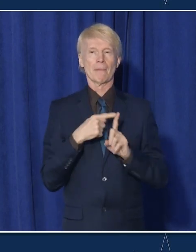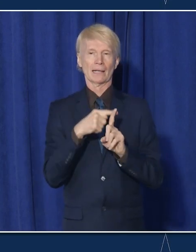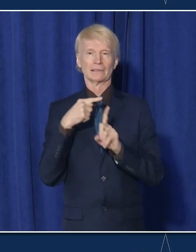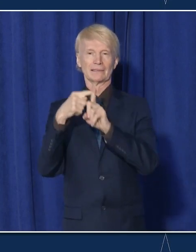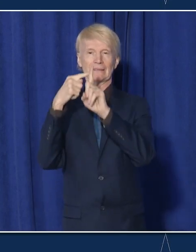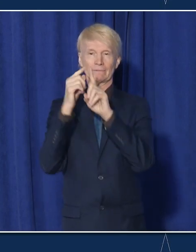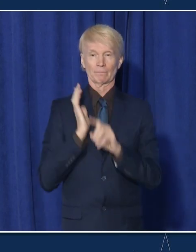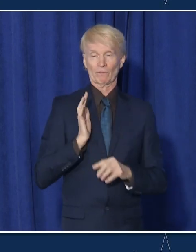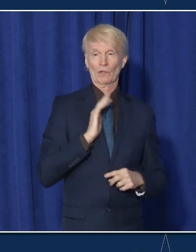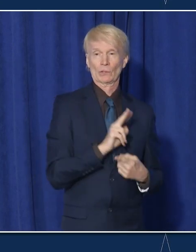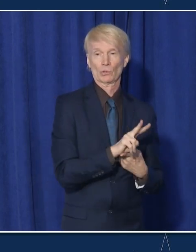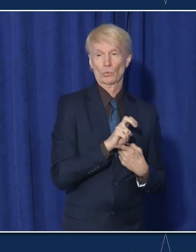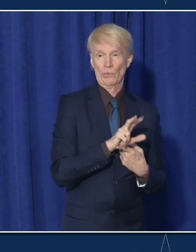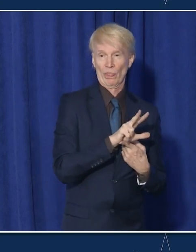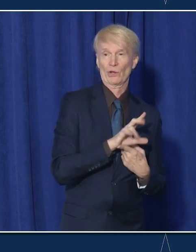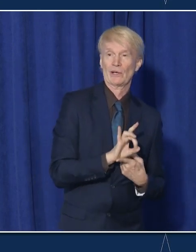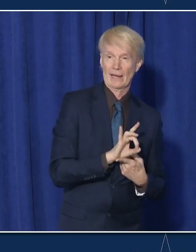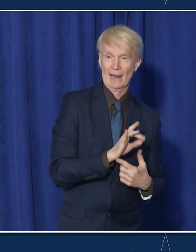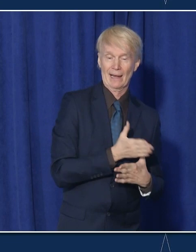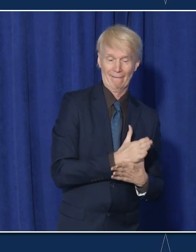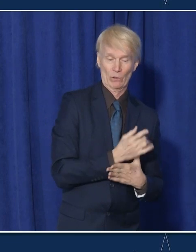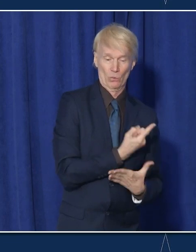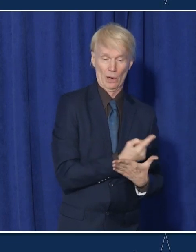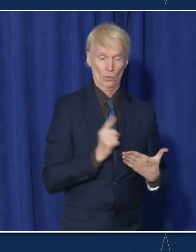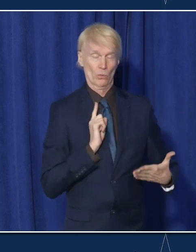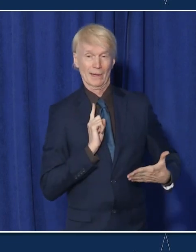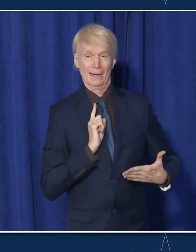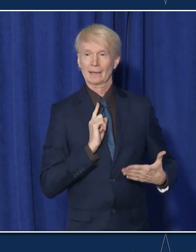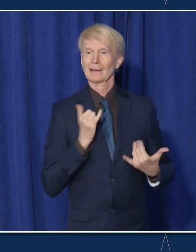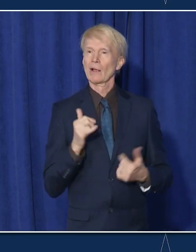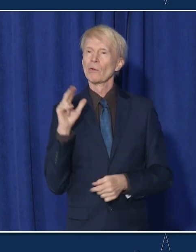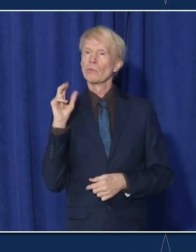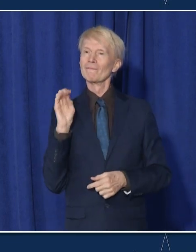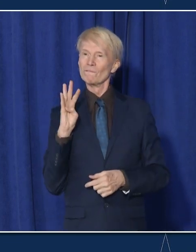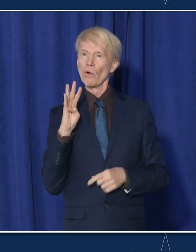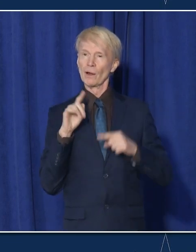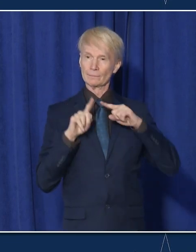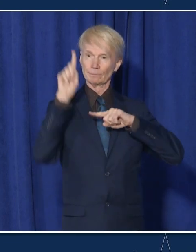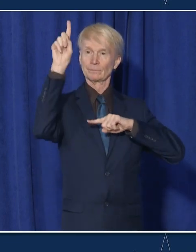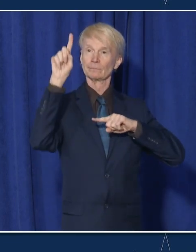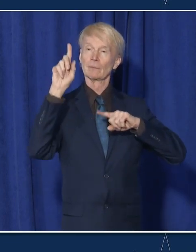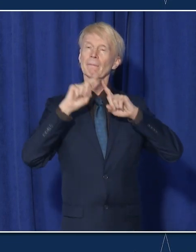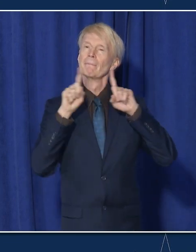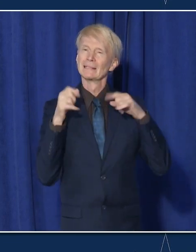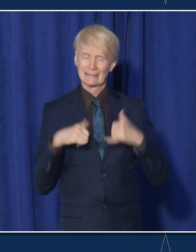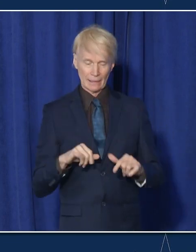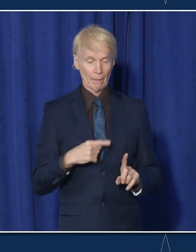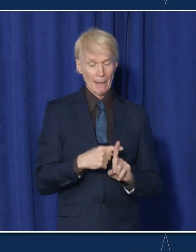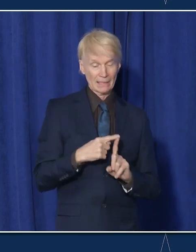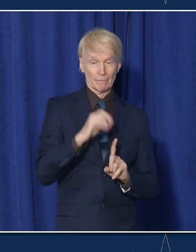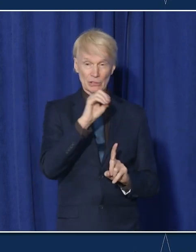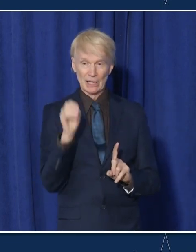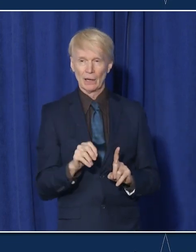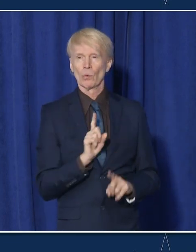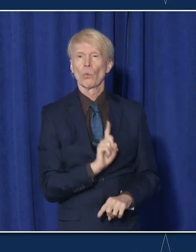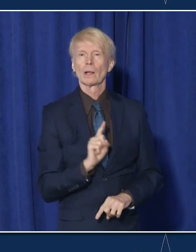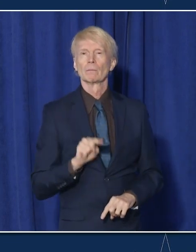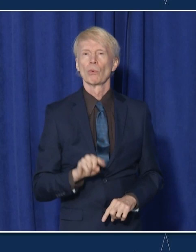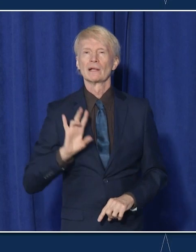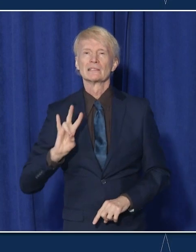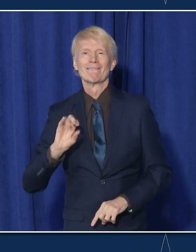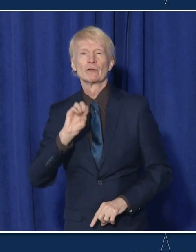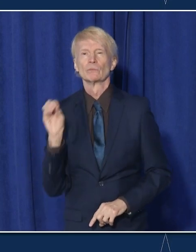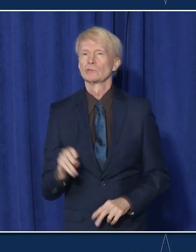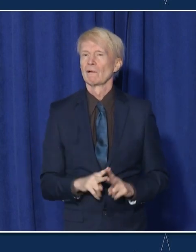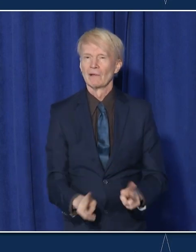from 238 cases on average a week ago to 304, but our positivity is still at only 1.7%.